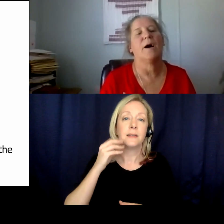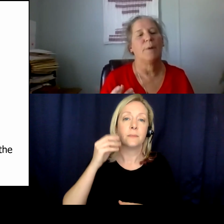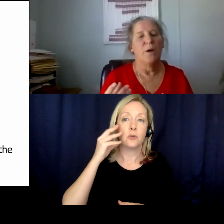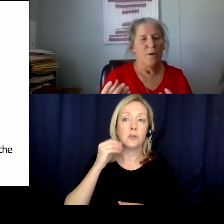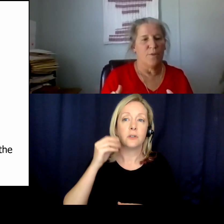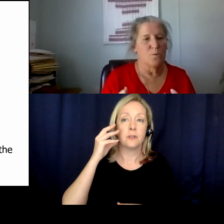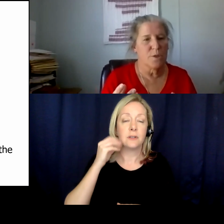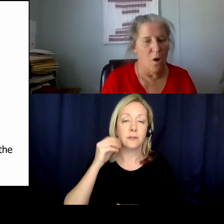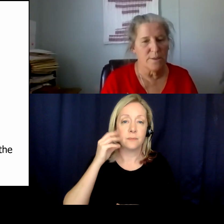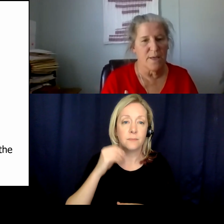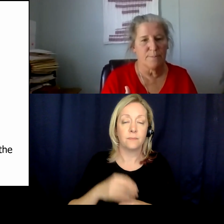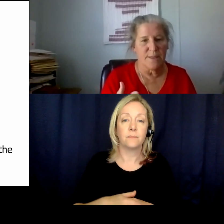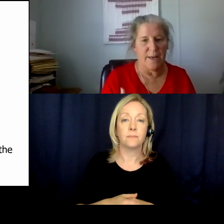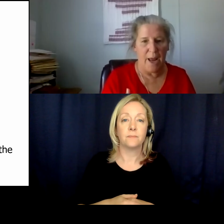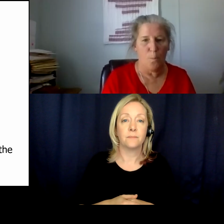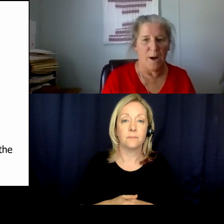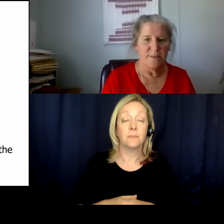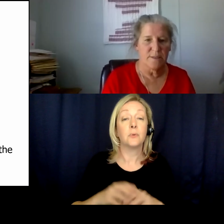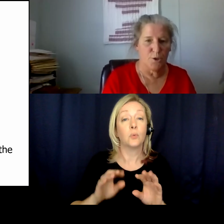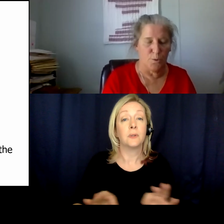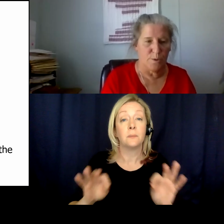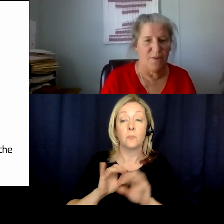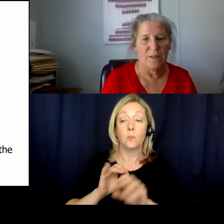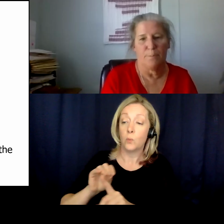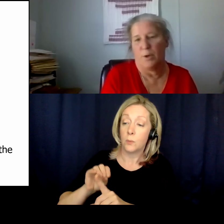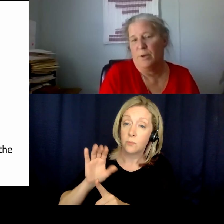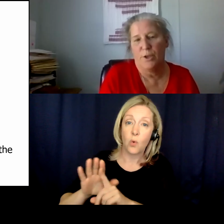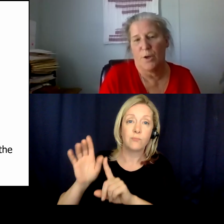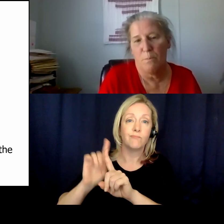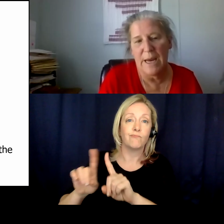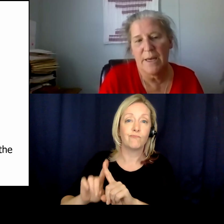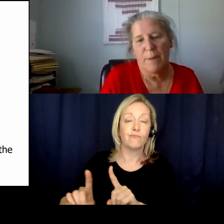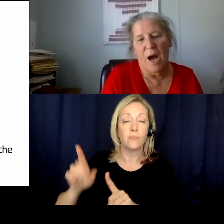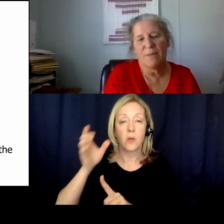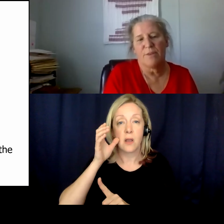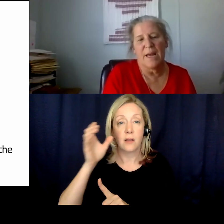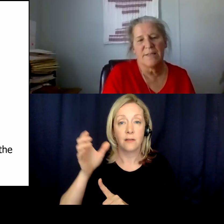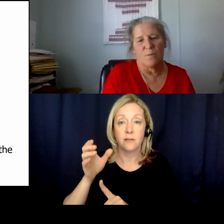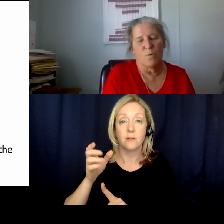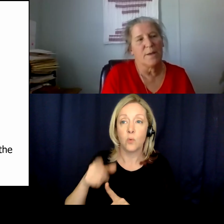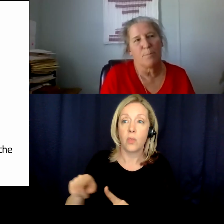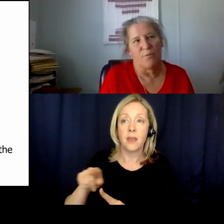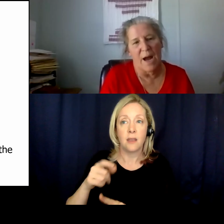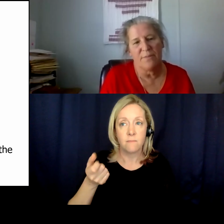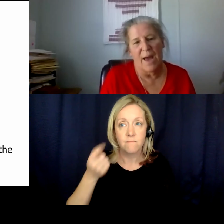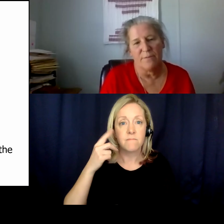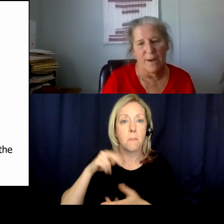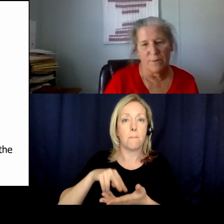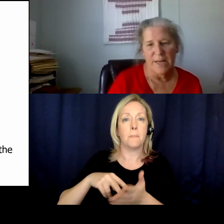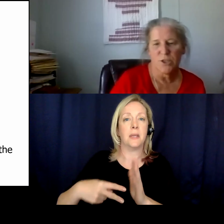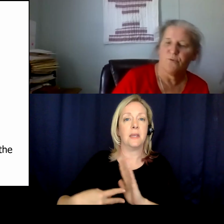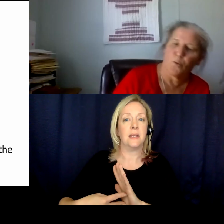giving them those concepts that help us to develop, meaning behind things, and really provide